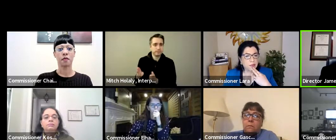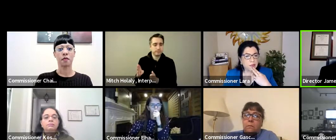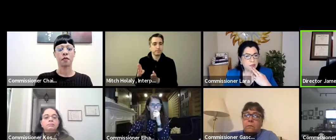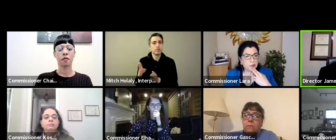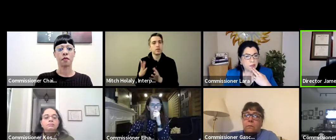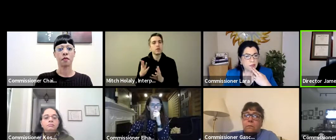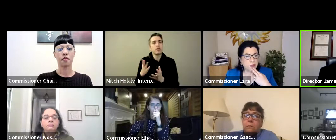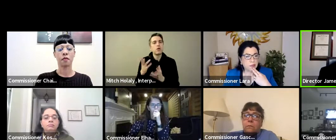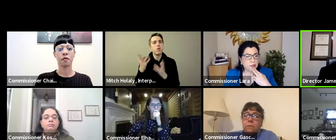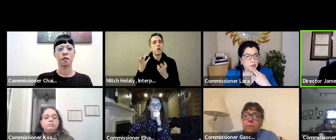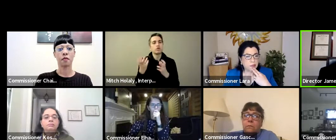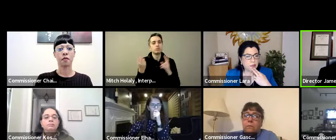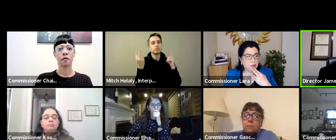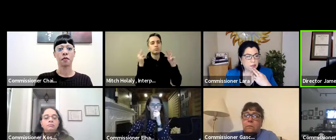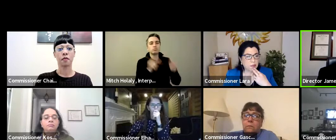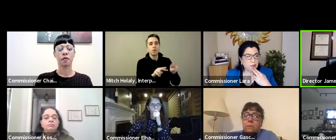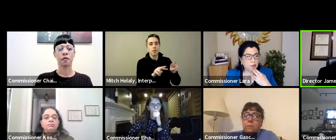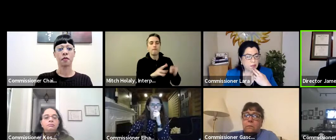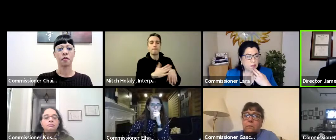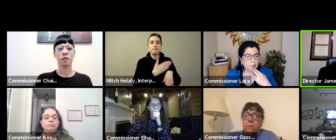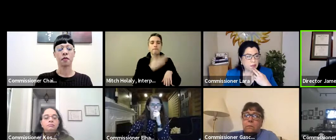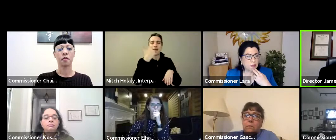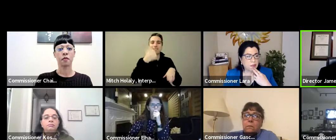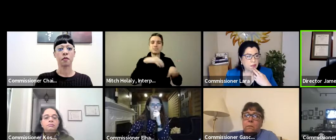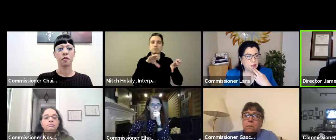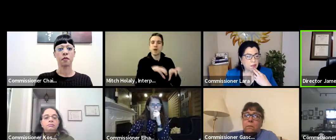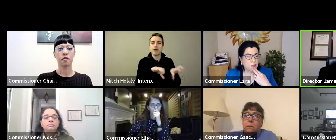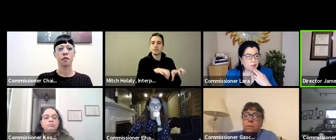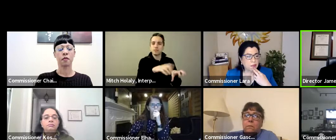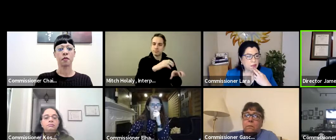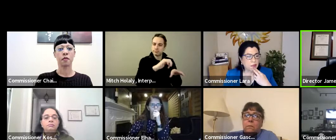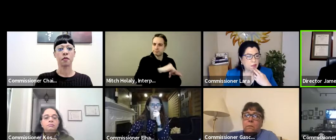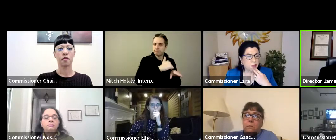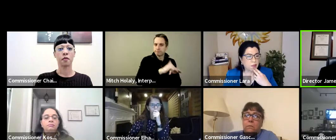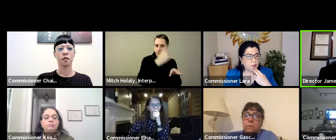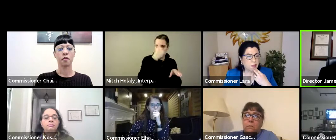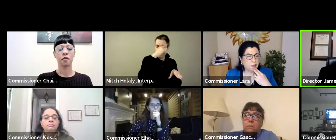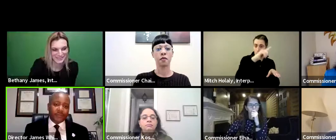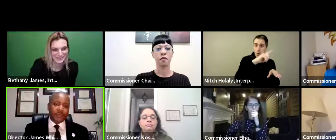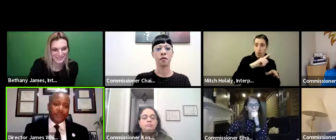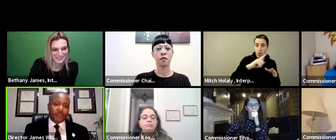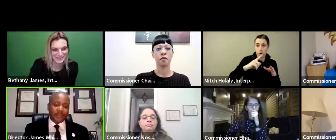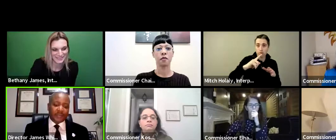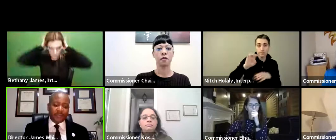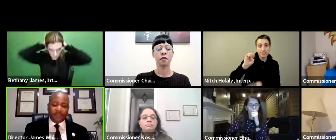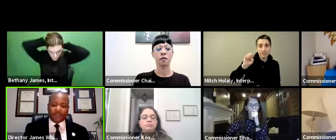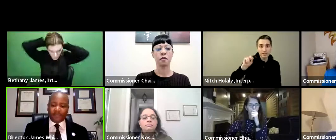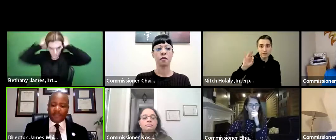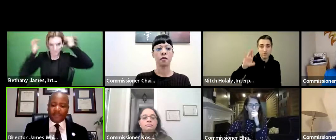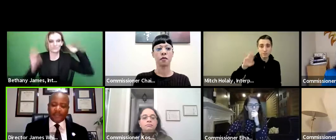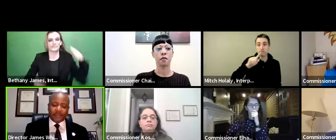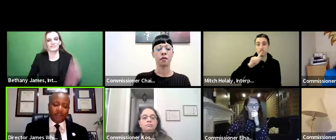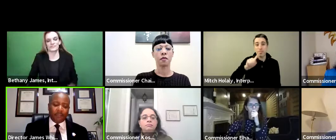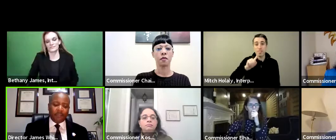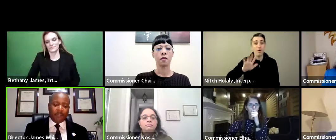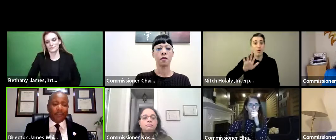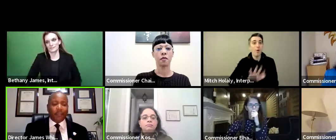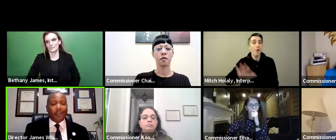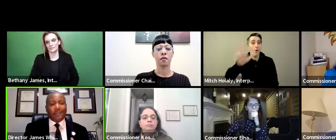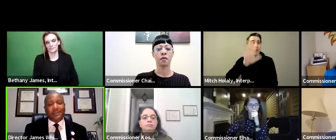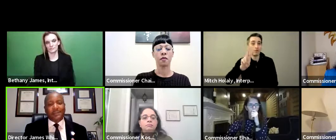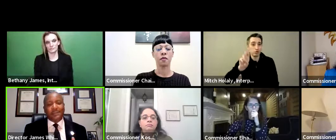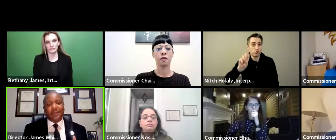best practices and enforcement, best practices around the country, quite frankly, as it relates to doing these types of investigations